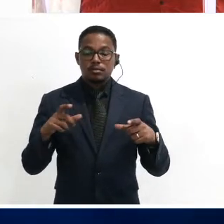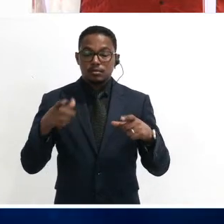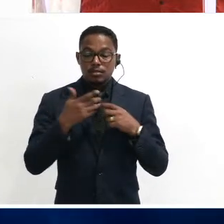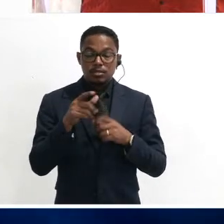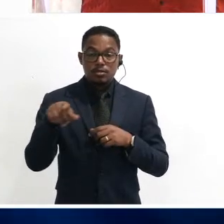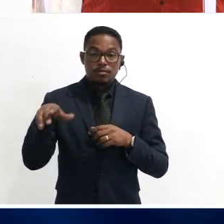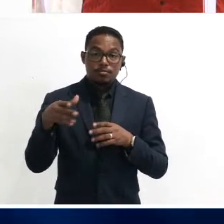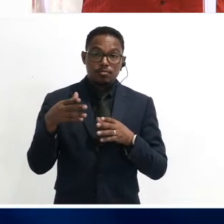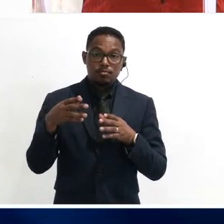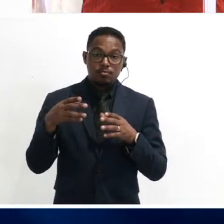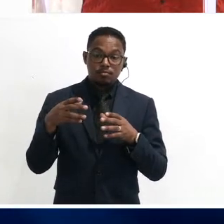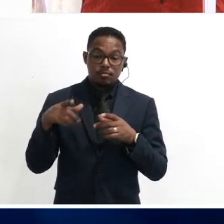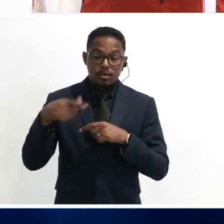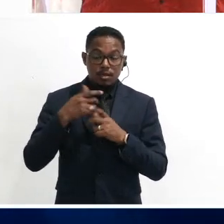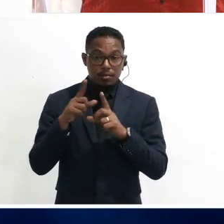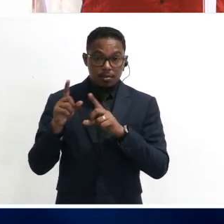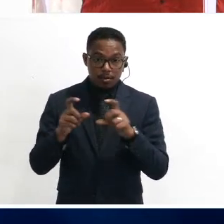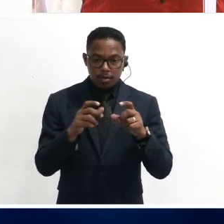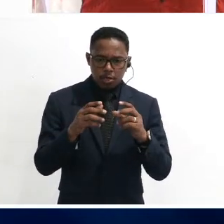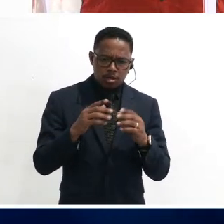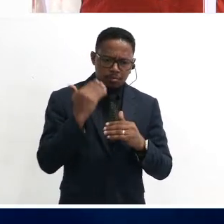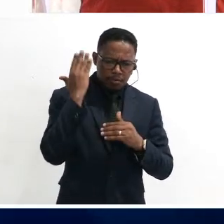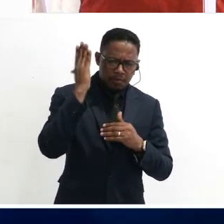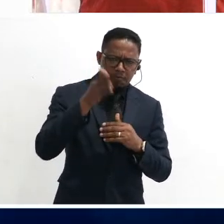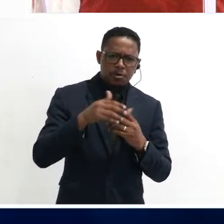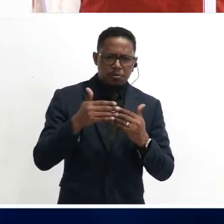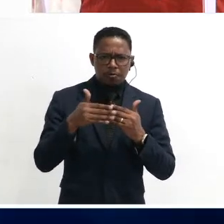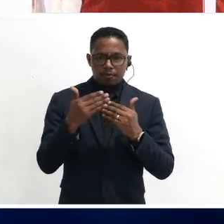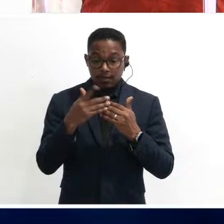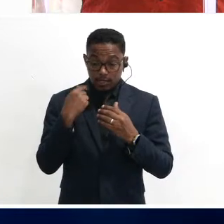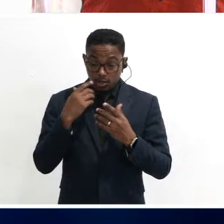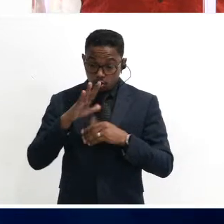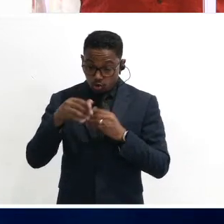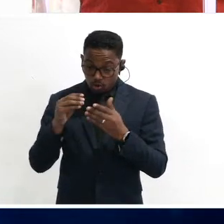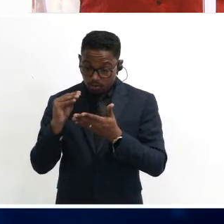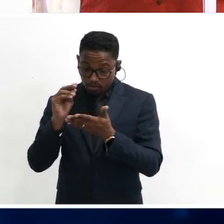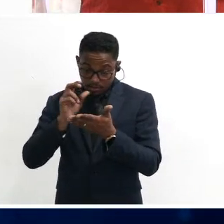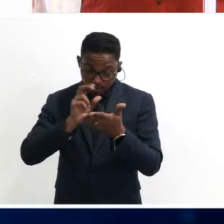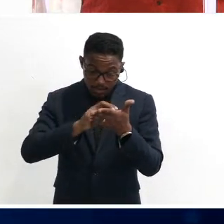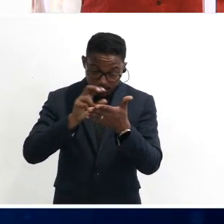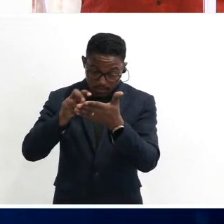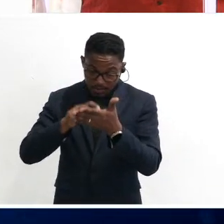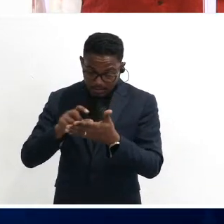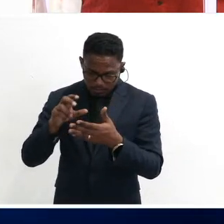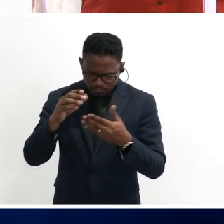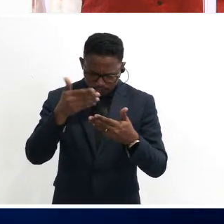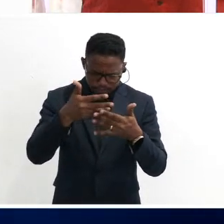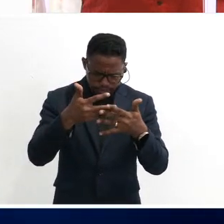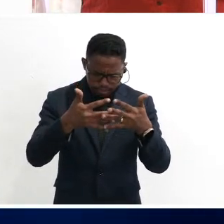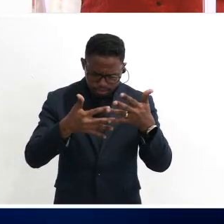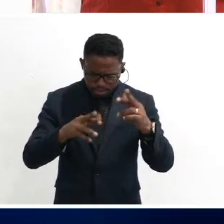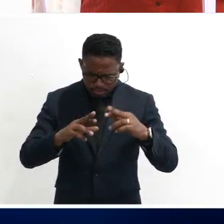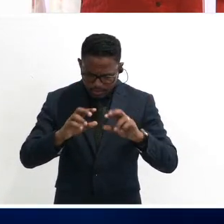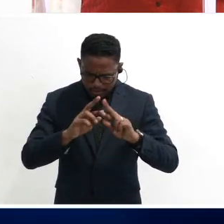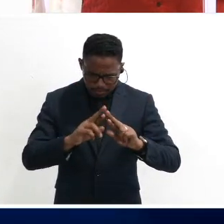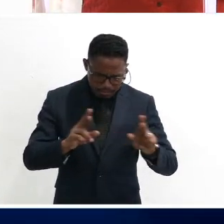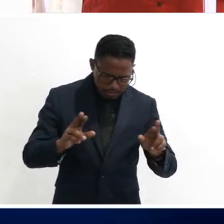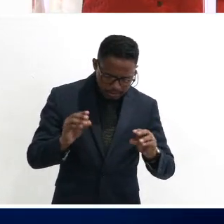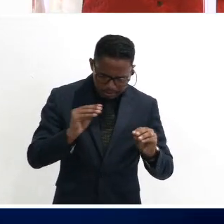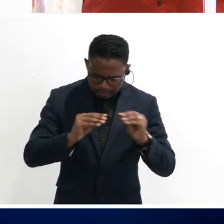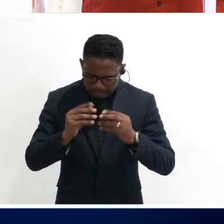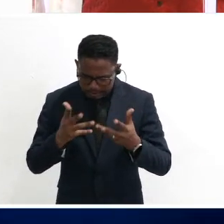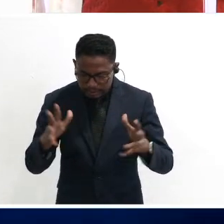after assembly. So in this case, the package has already now distributed the I/O to a wider